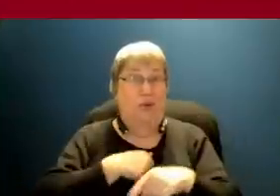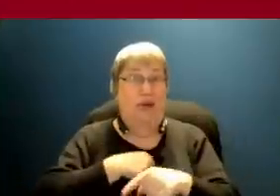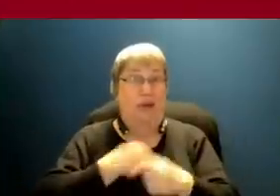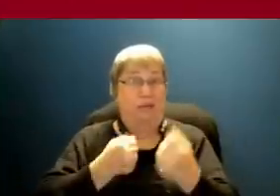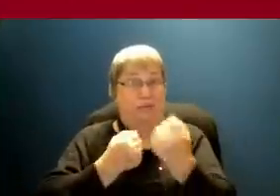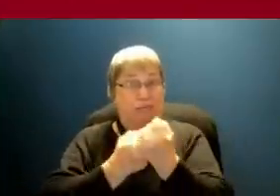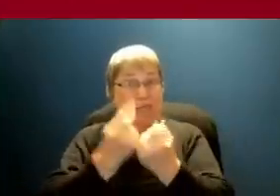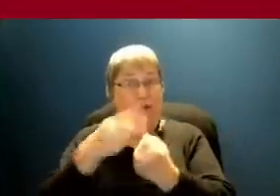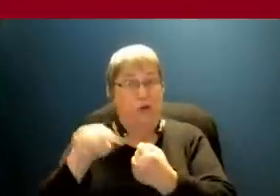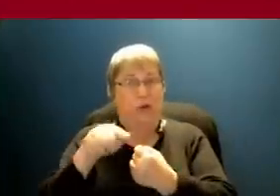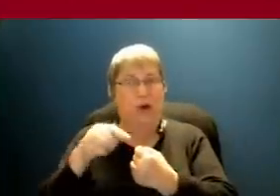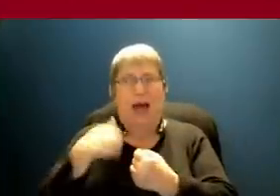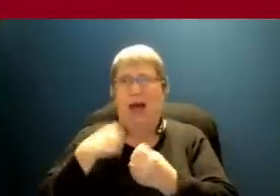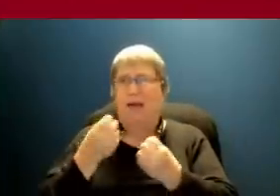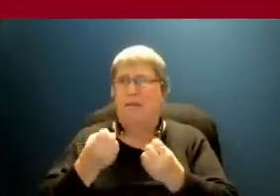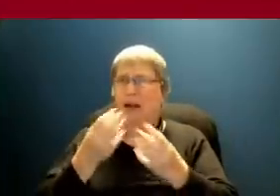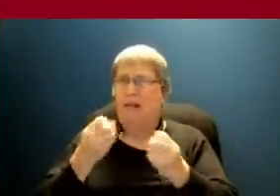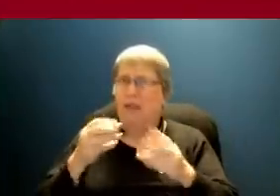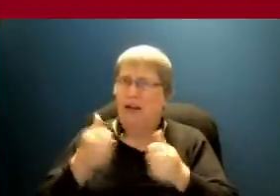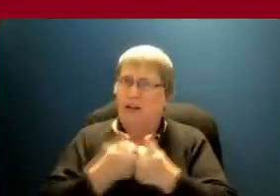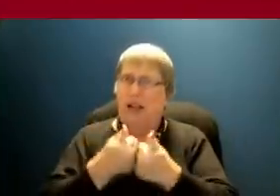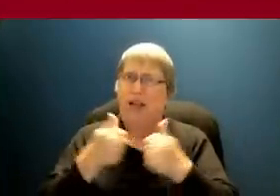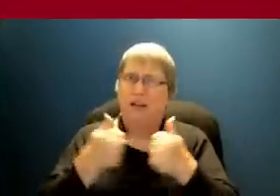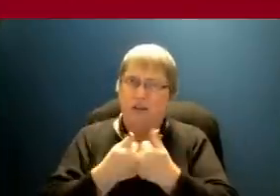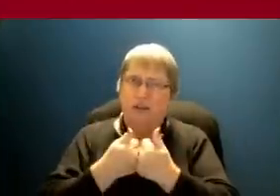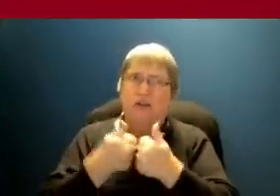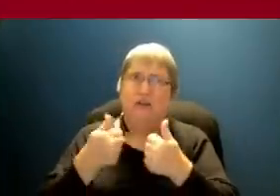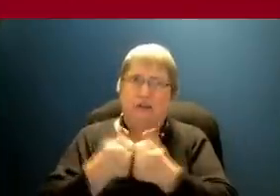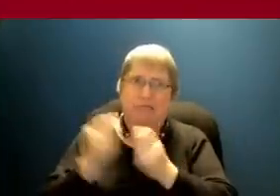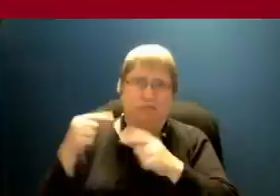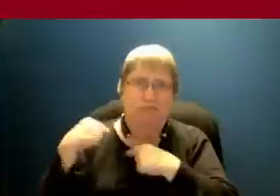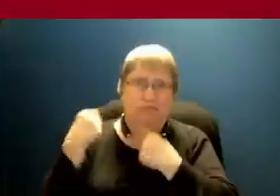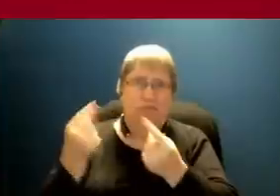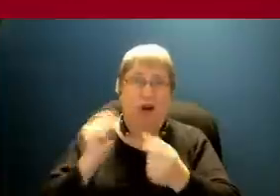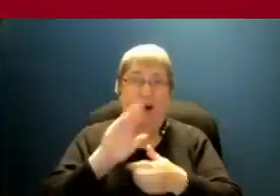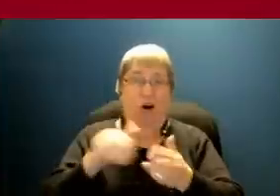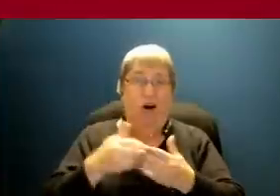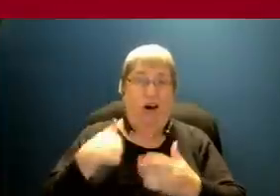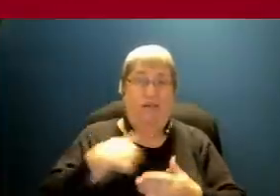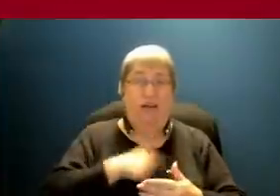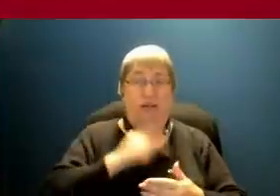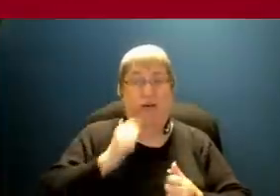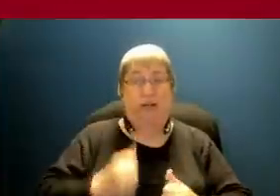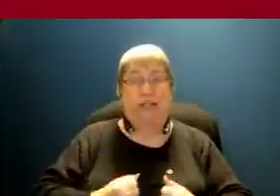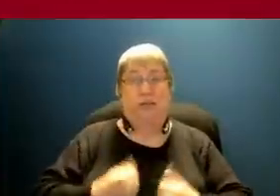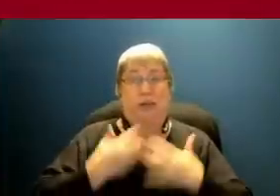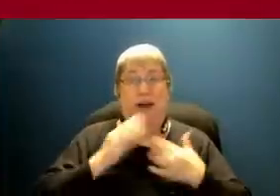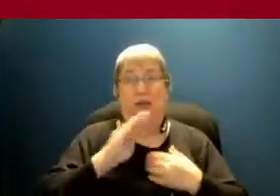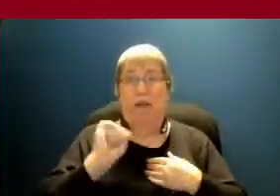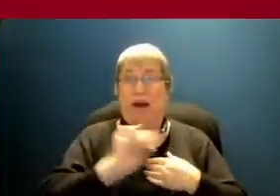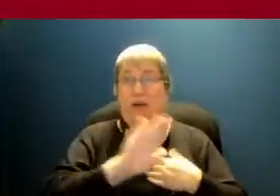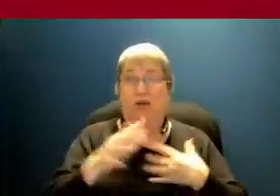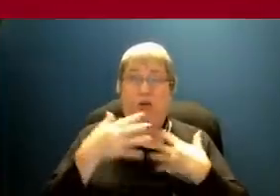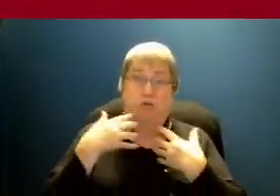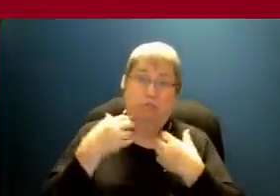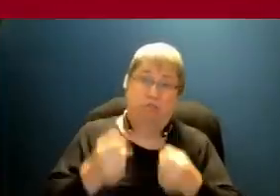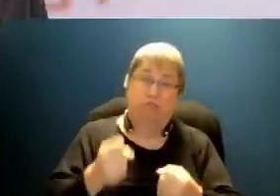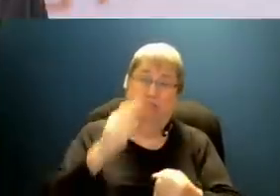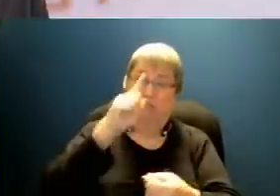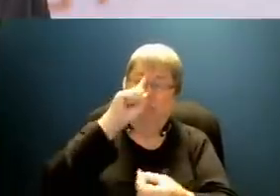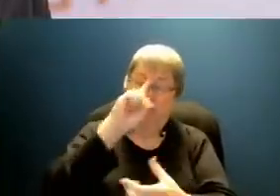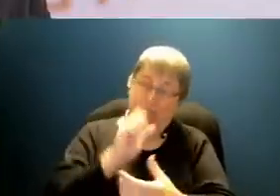in reaching this important milestone. All of us at csu-global are inspired by your resilience, tenacity, and